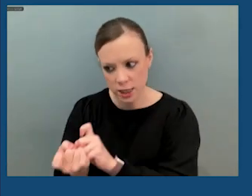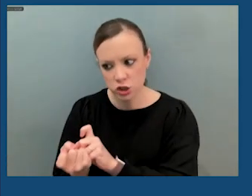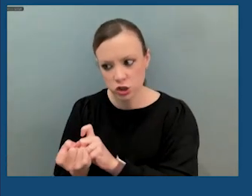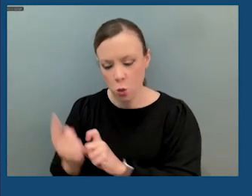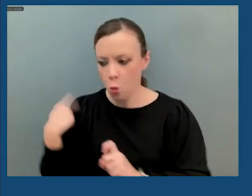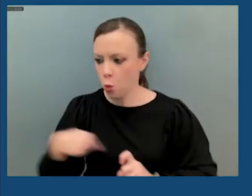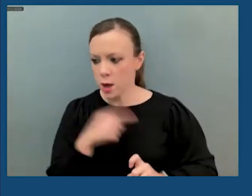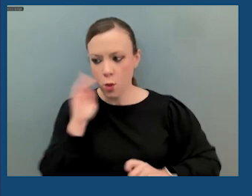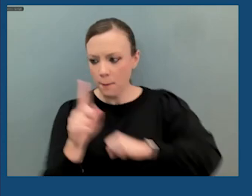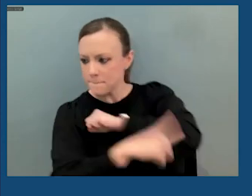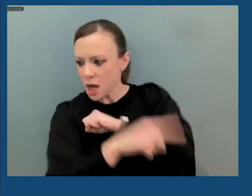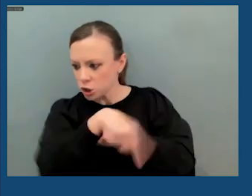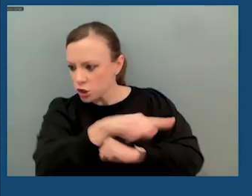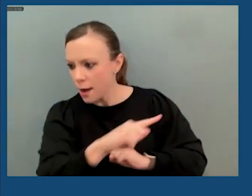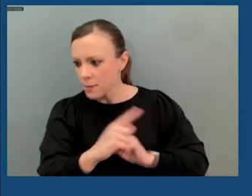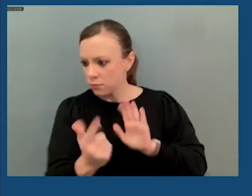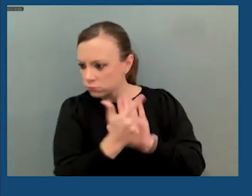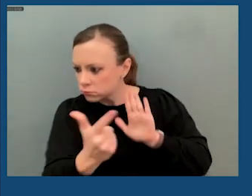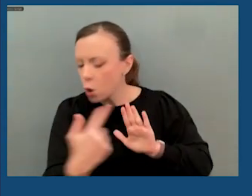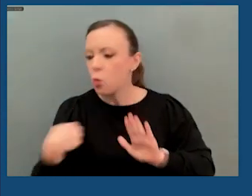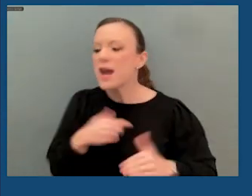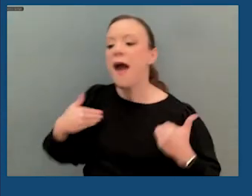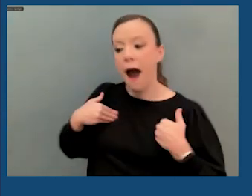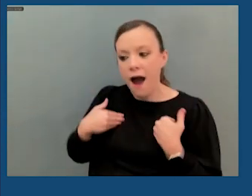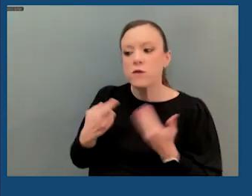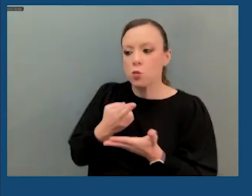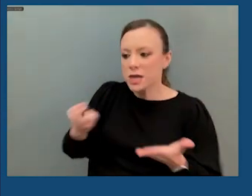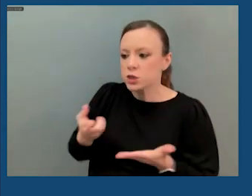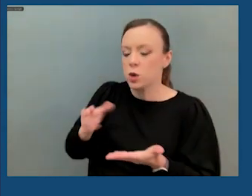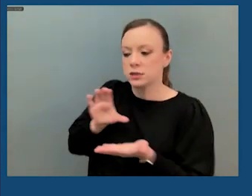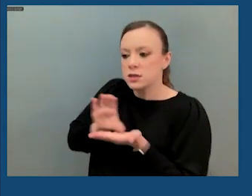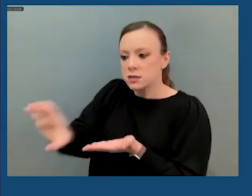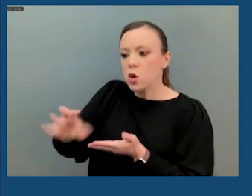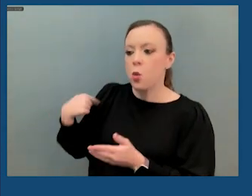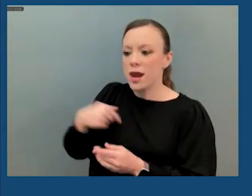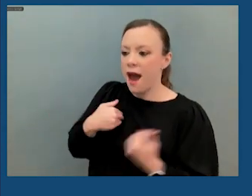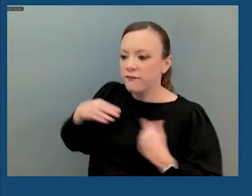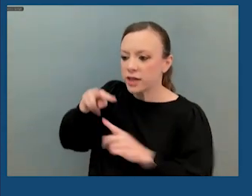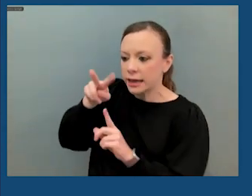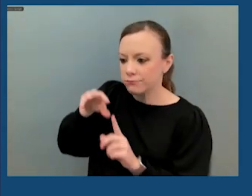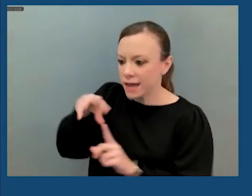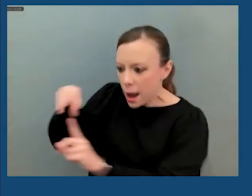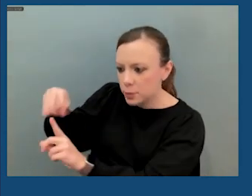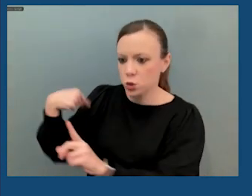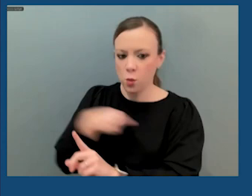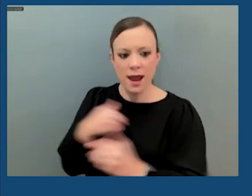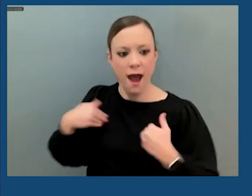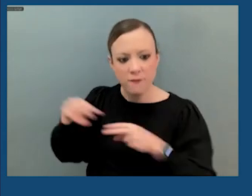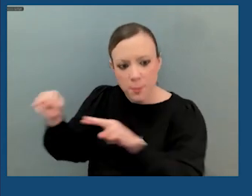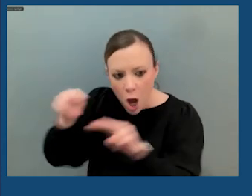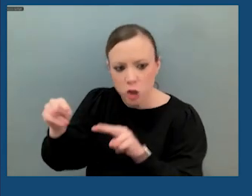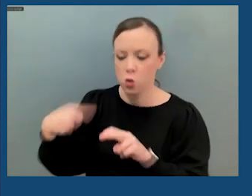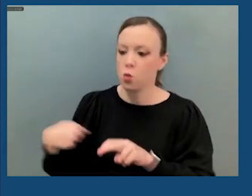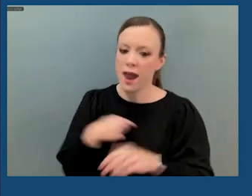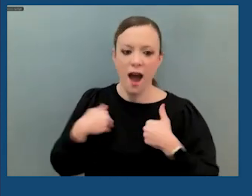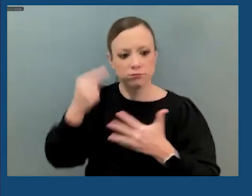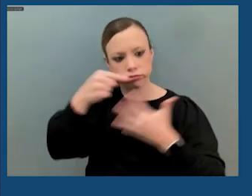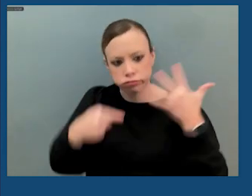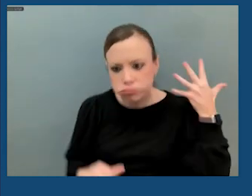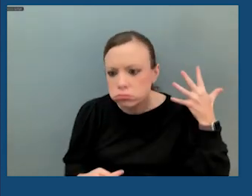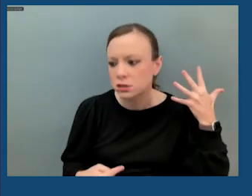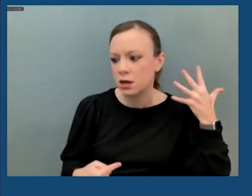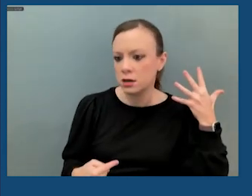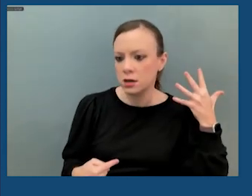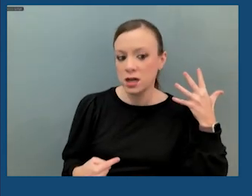We'll have the resources. We have the voices necessary. There is no stopping us, because again, there are far more